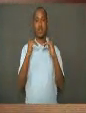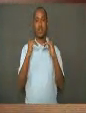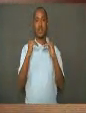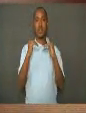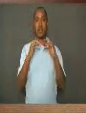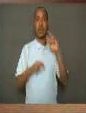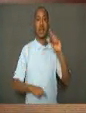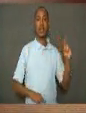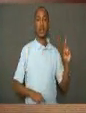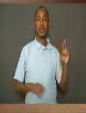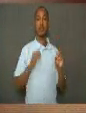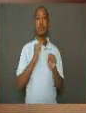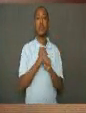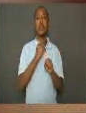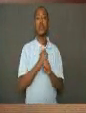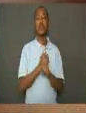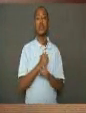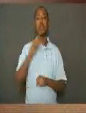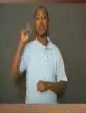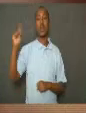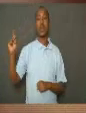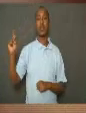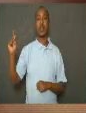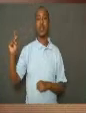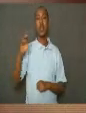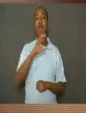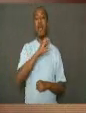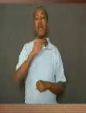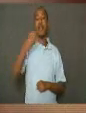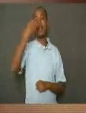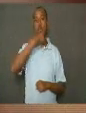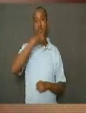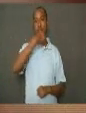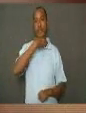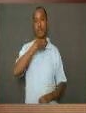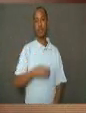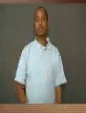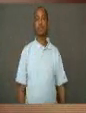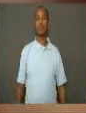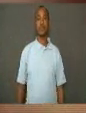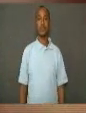reactants produce products and heat.